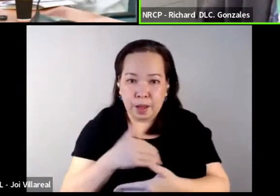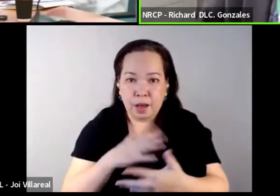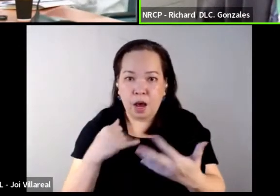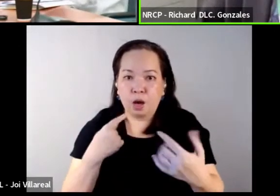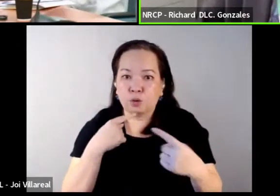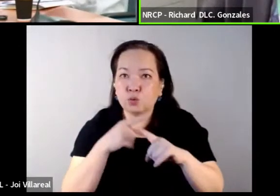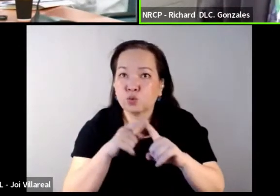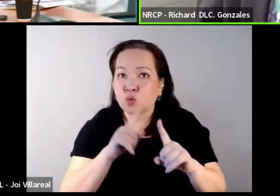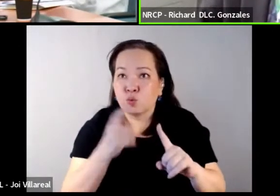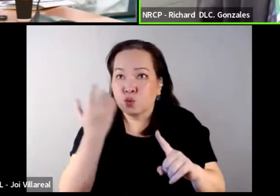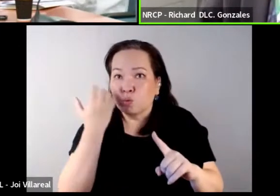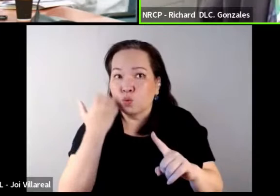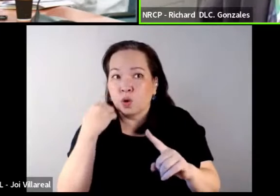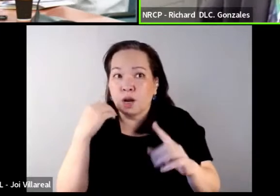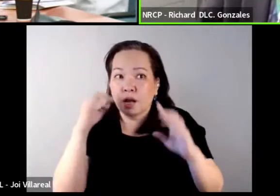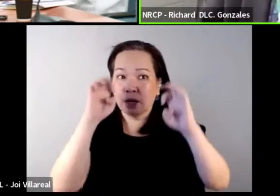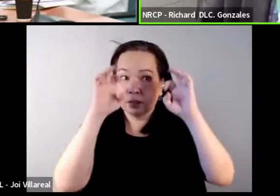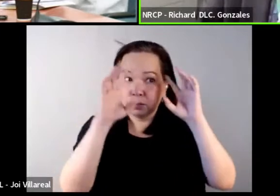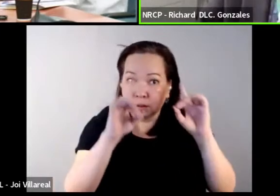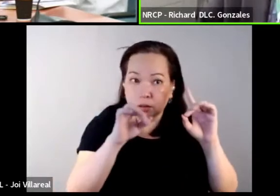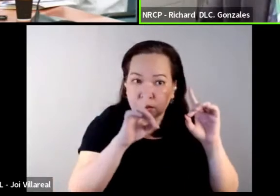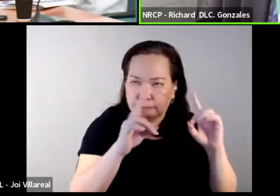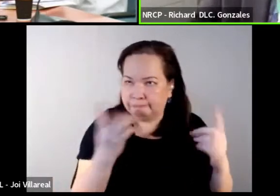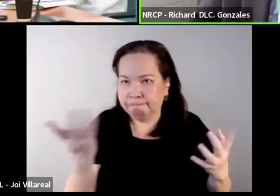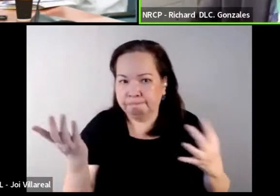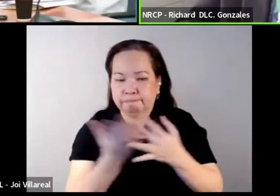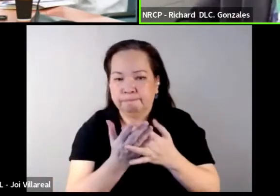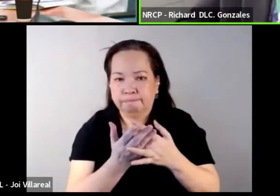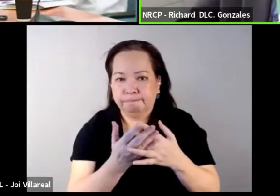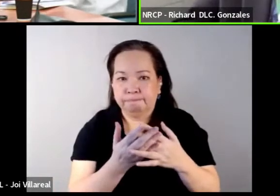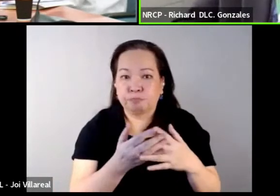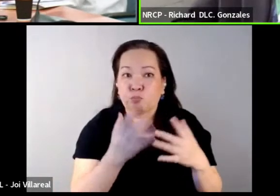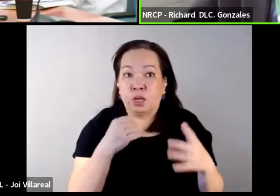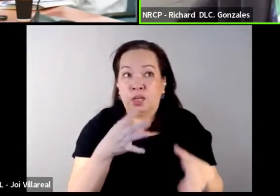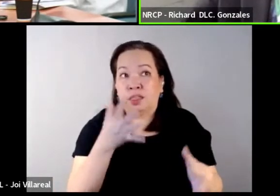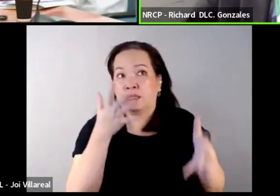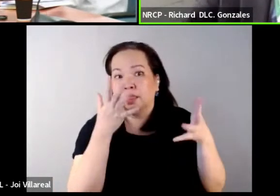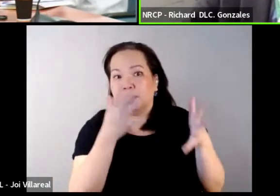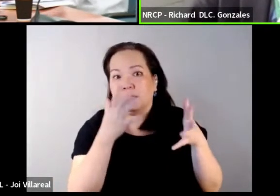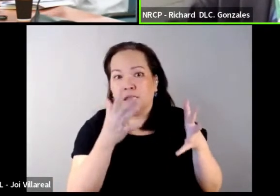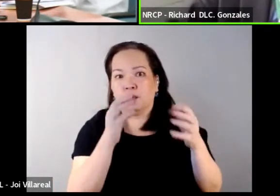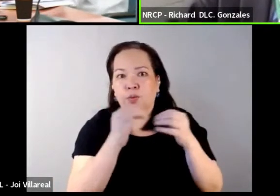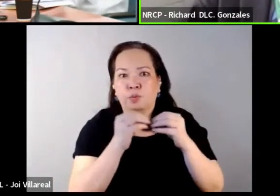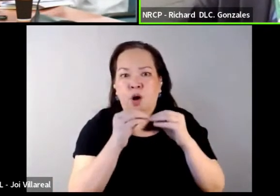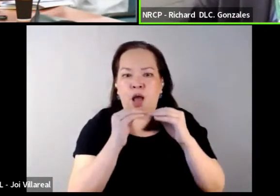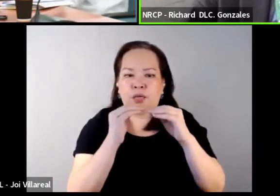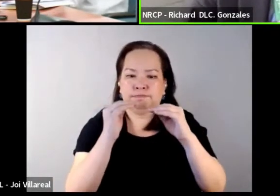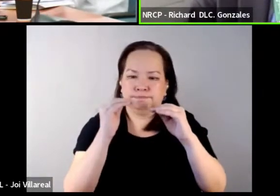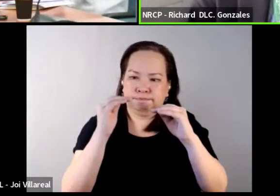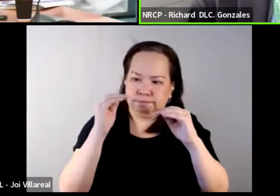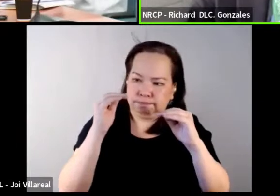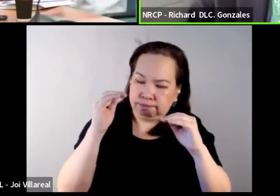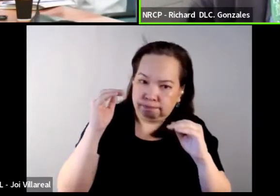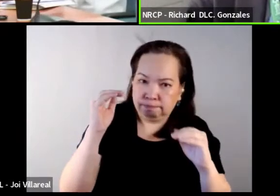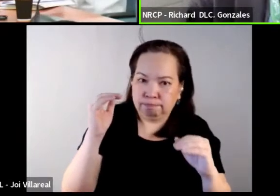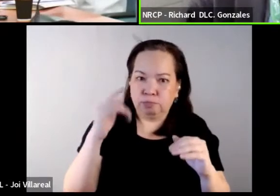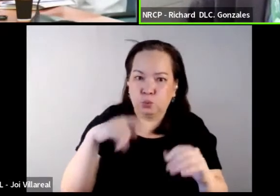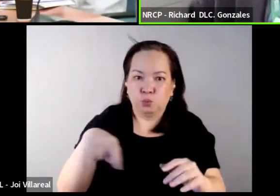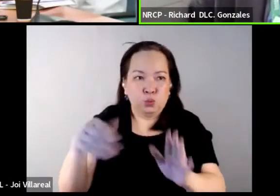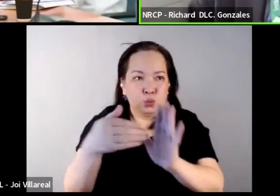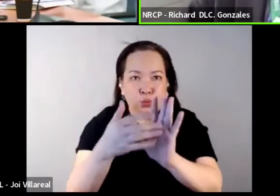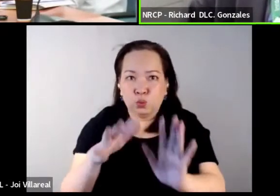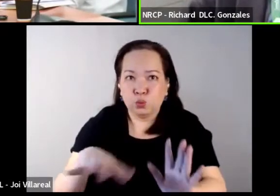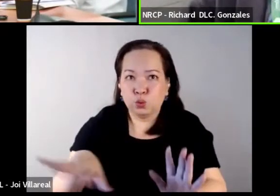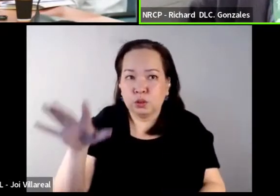learning losses. Otherwise, if unaddressed, these losses will threaten to create a generation of